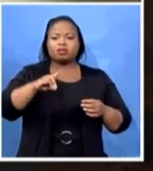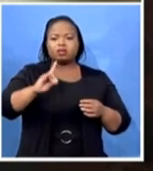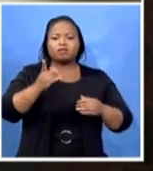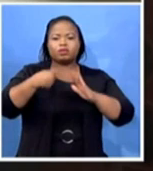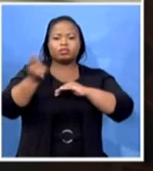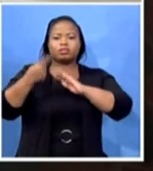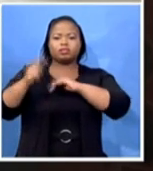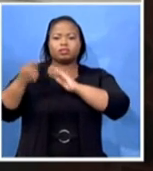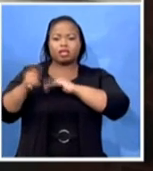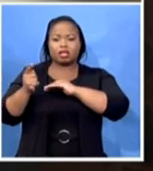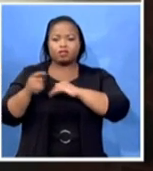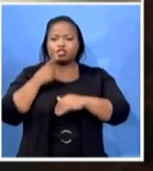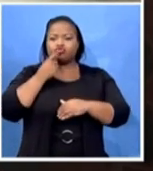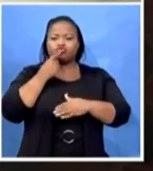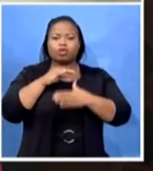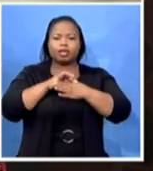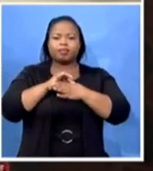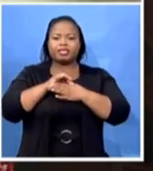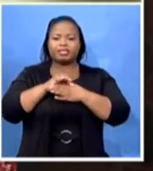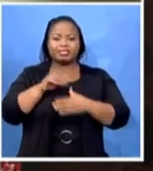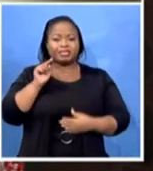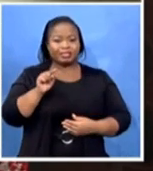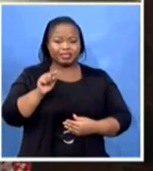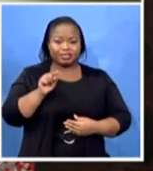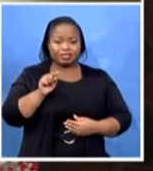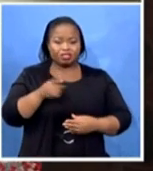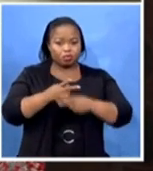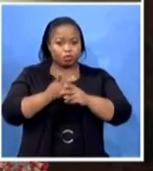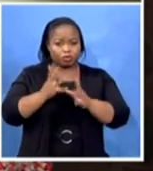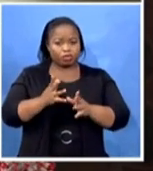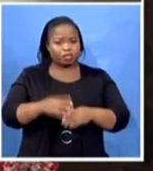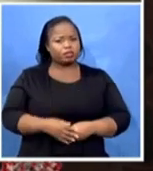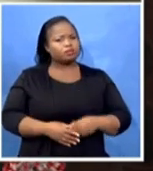producers space. What specific